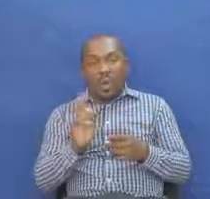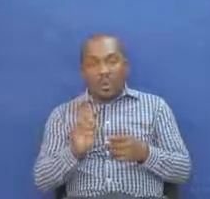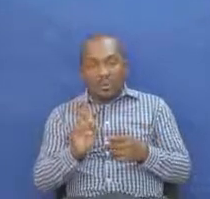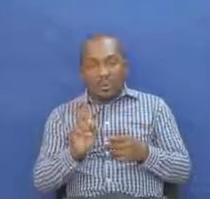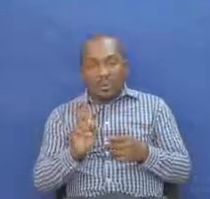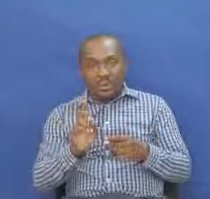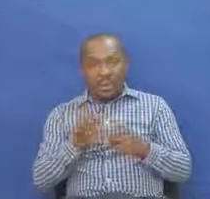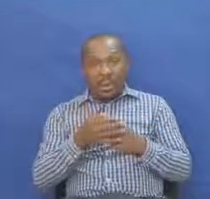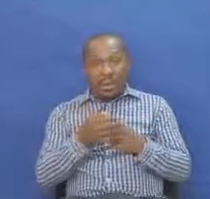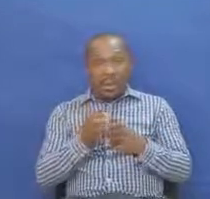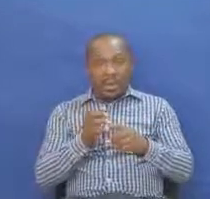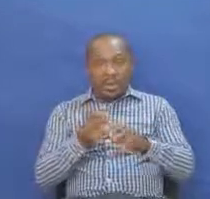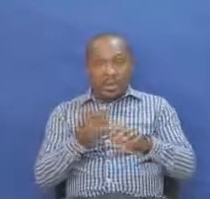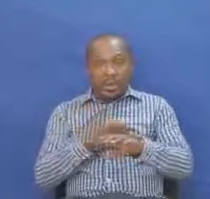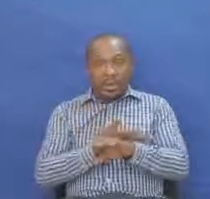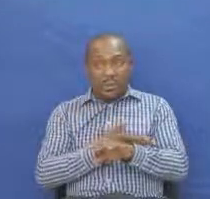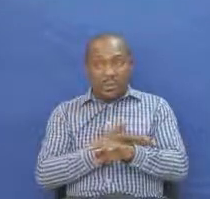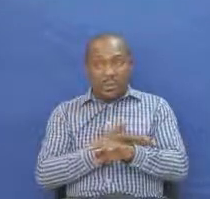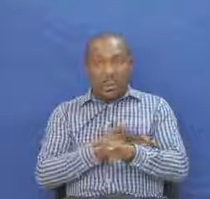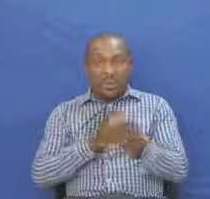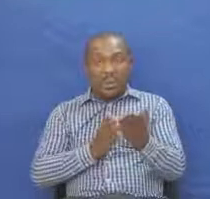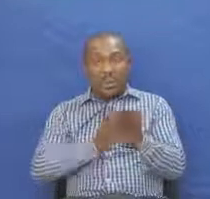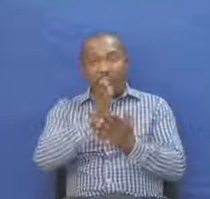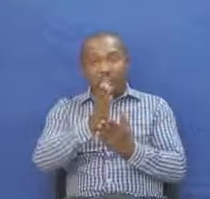which fight pathogens.